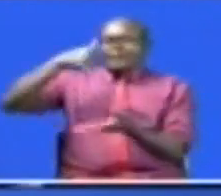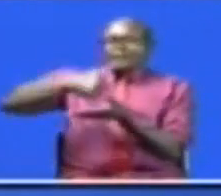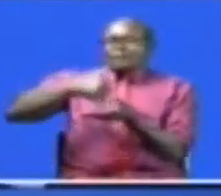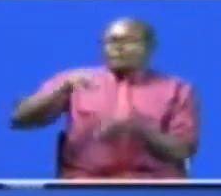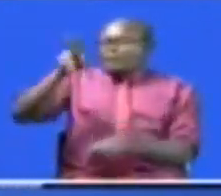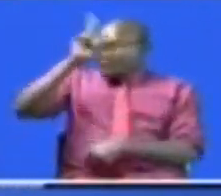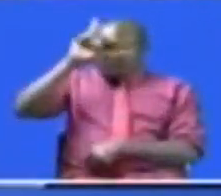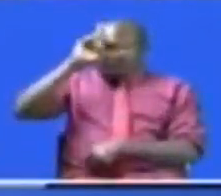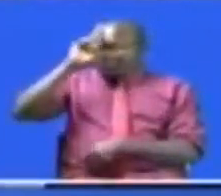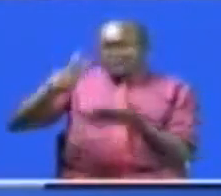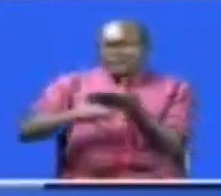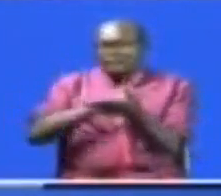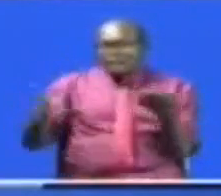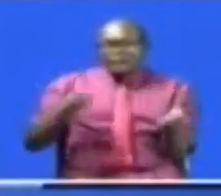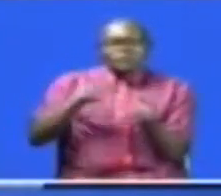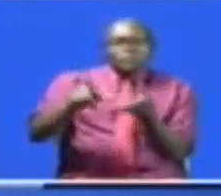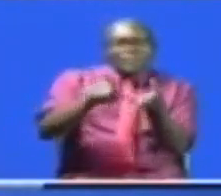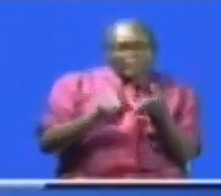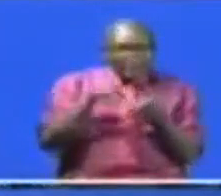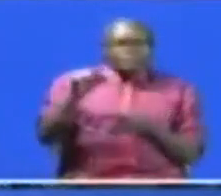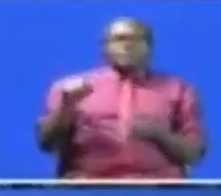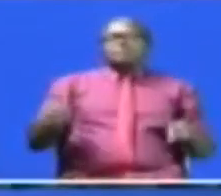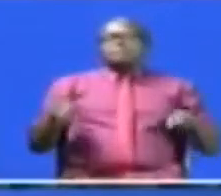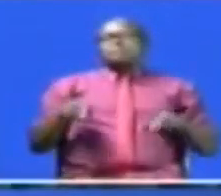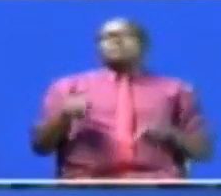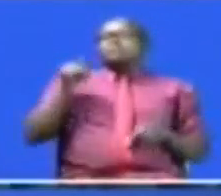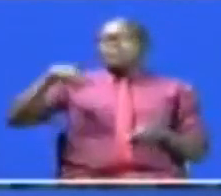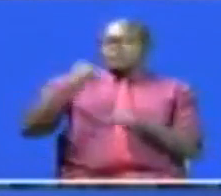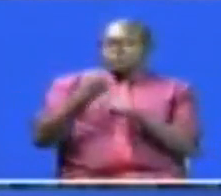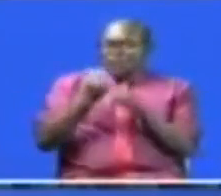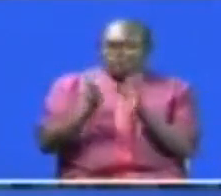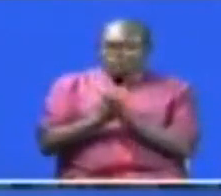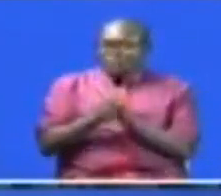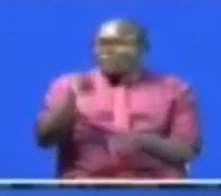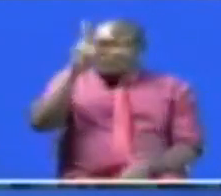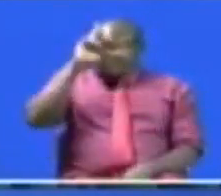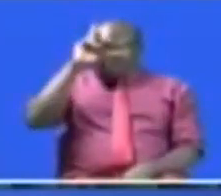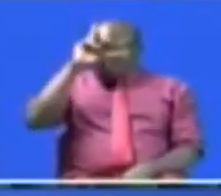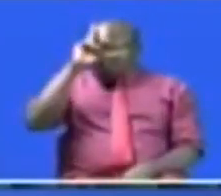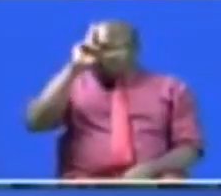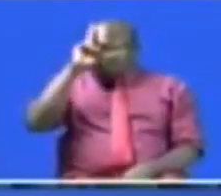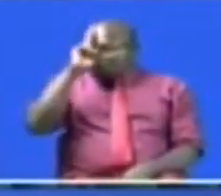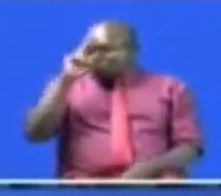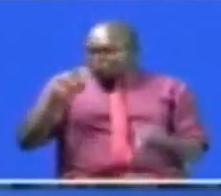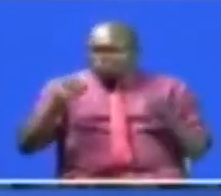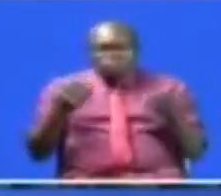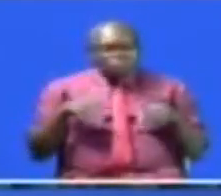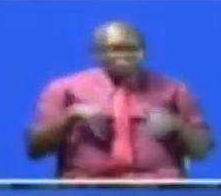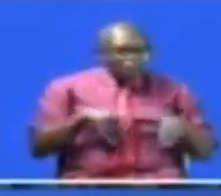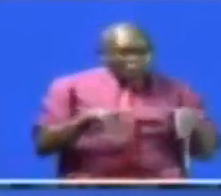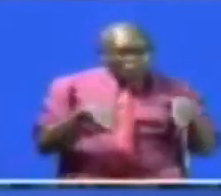of police in the defaulter hunt down sends jitters. We are also going to partner with our law enforcement agencies to track